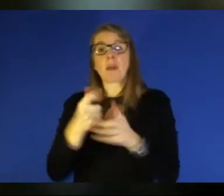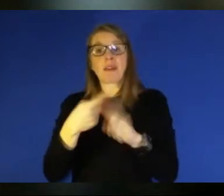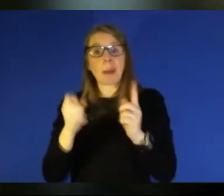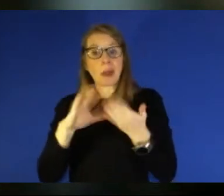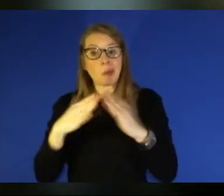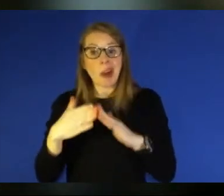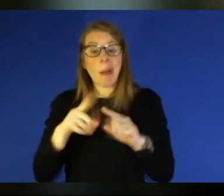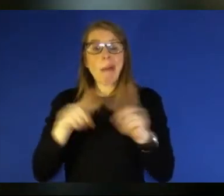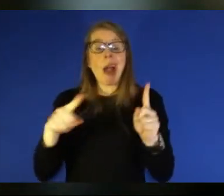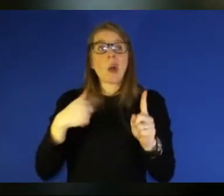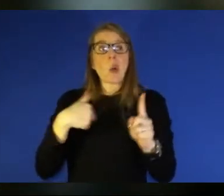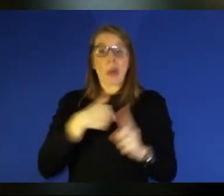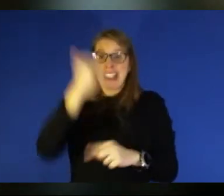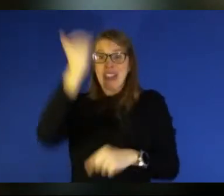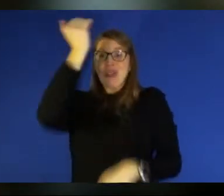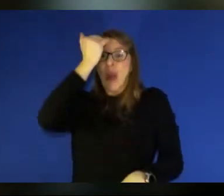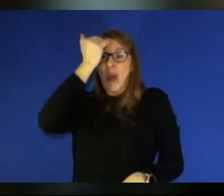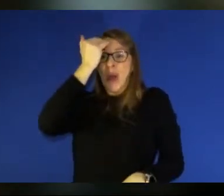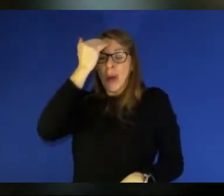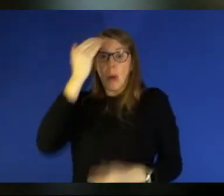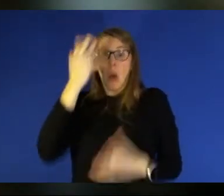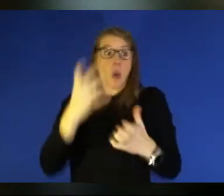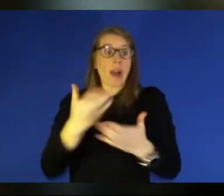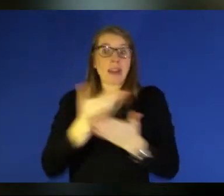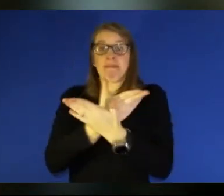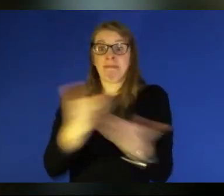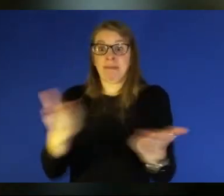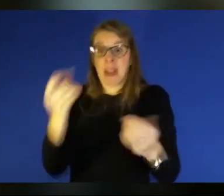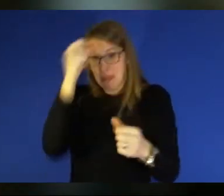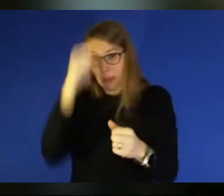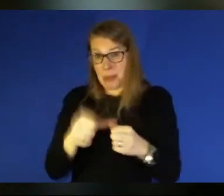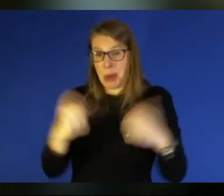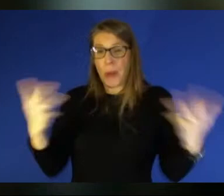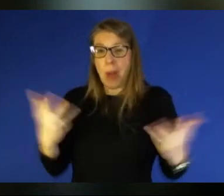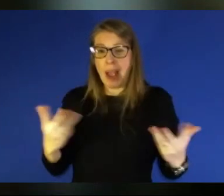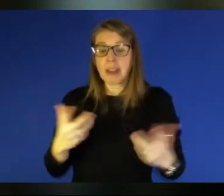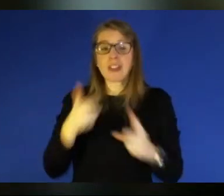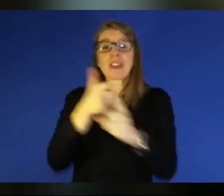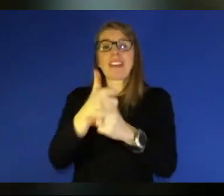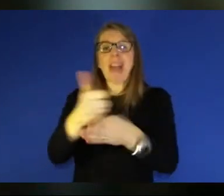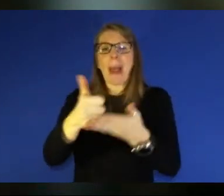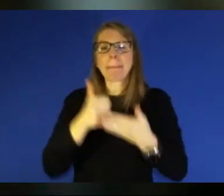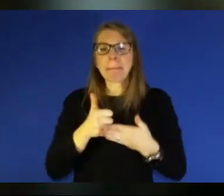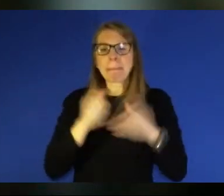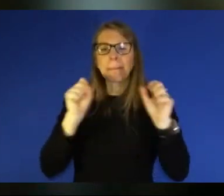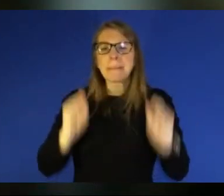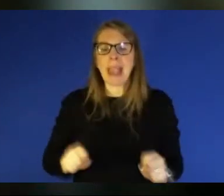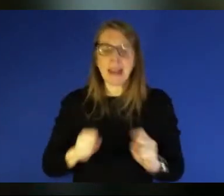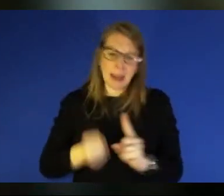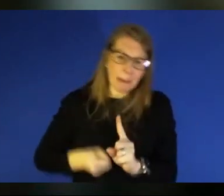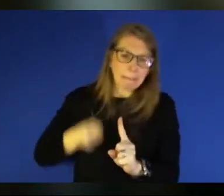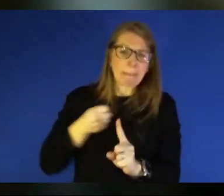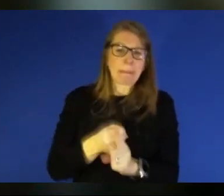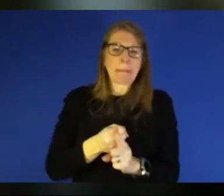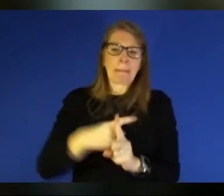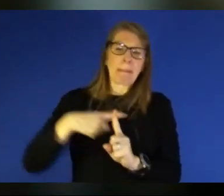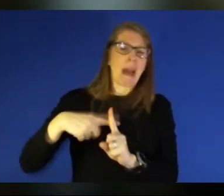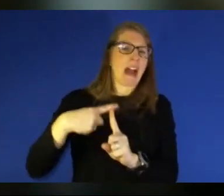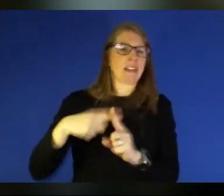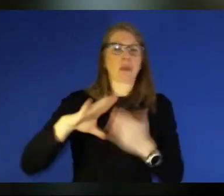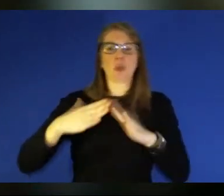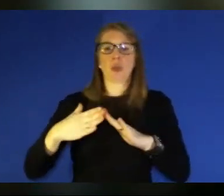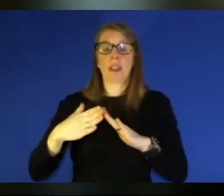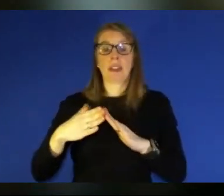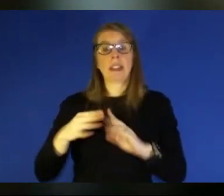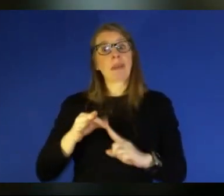takeaway, though, that we want you to remember is that you can help make a huge difference, especially this month.